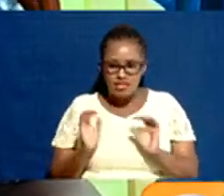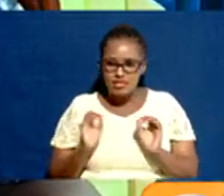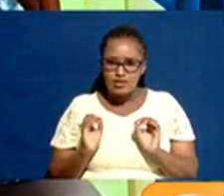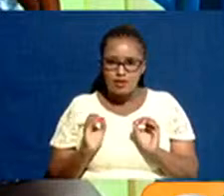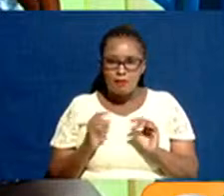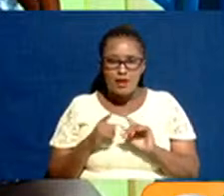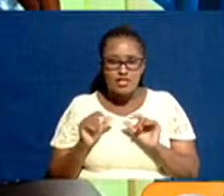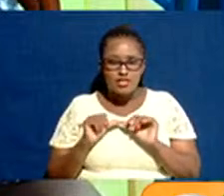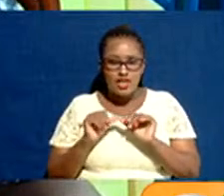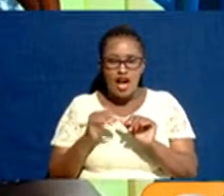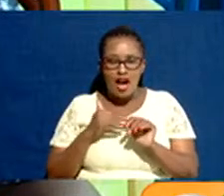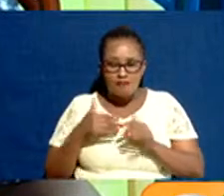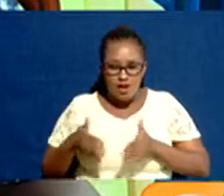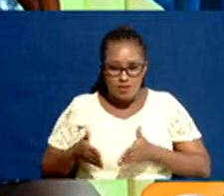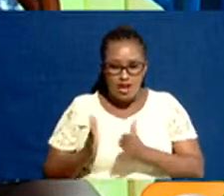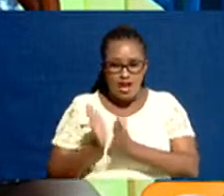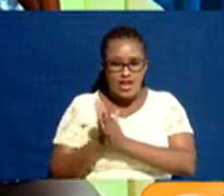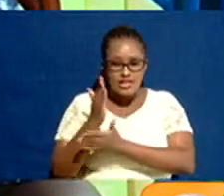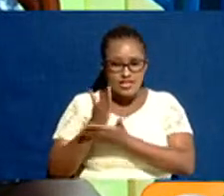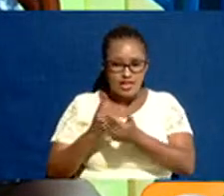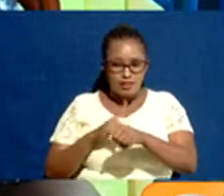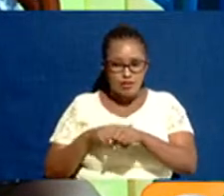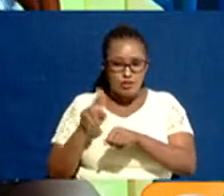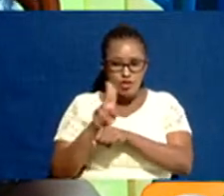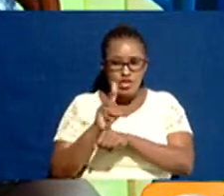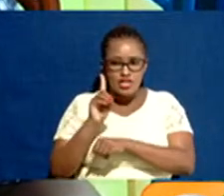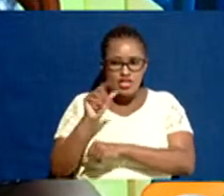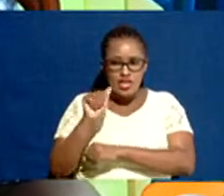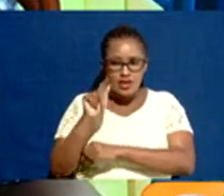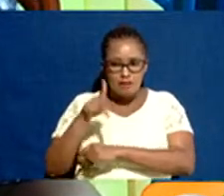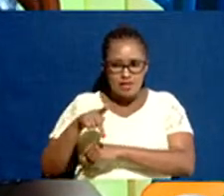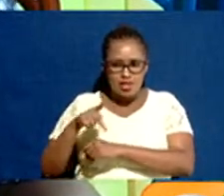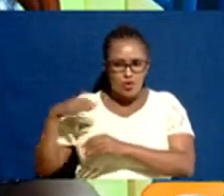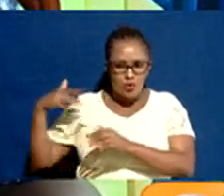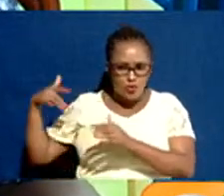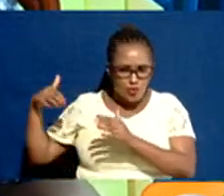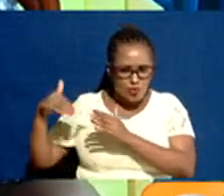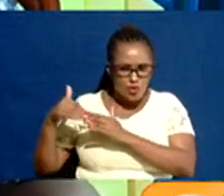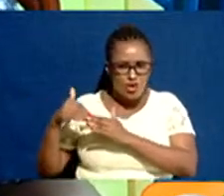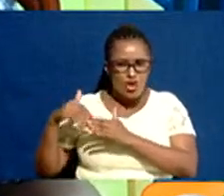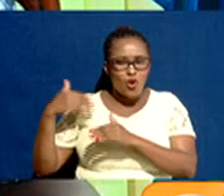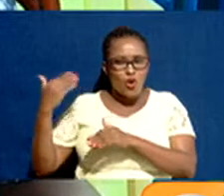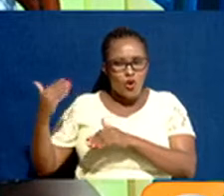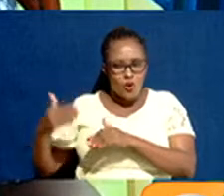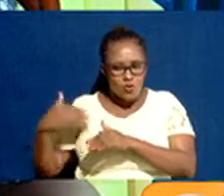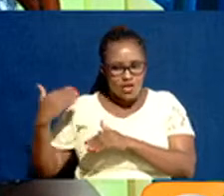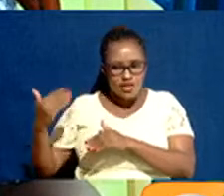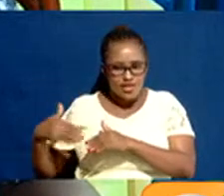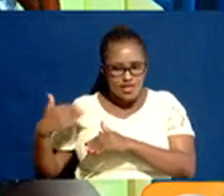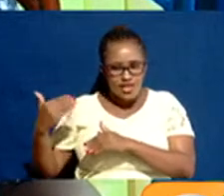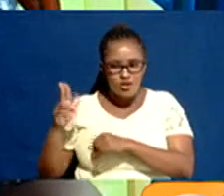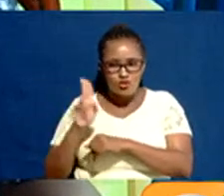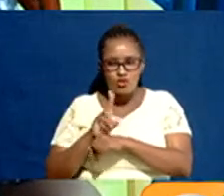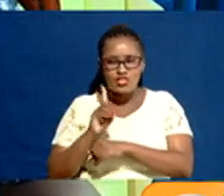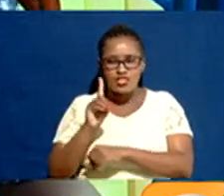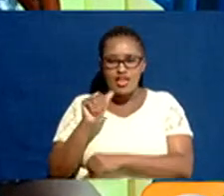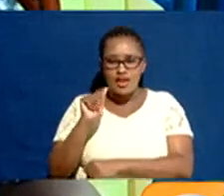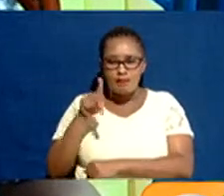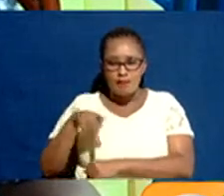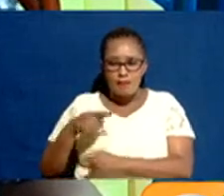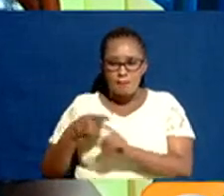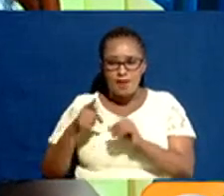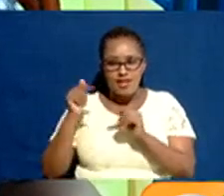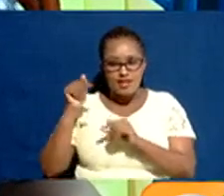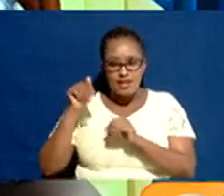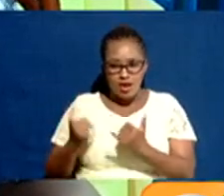tradition, and sometimes when you have used DAP all your life, you simply want to continue using DAP. But this government